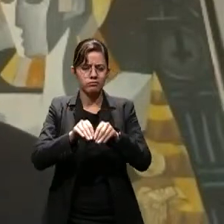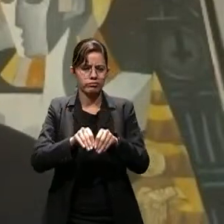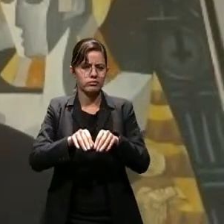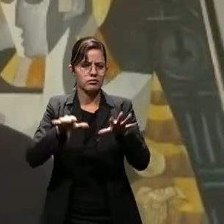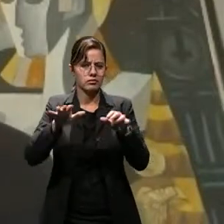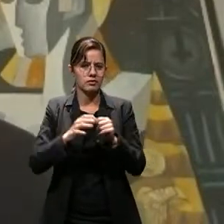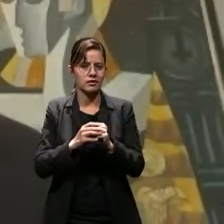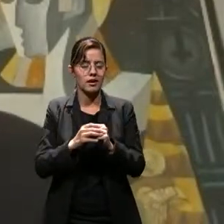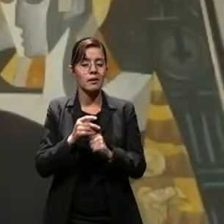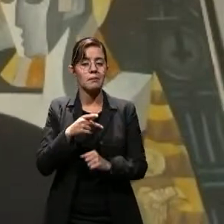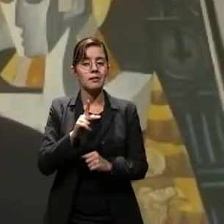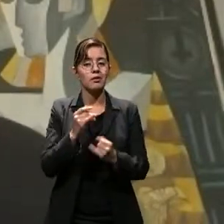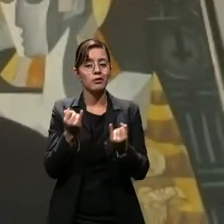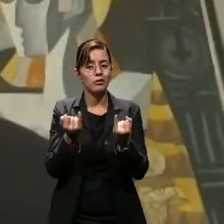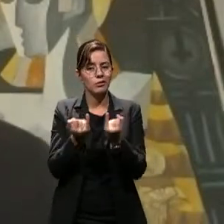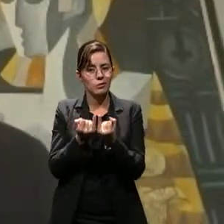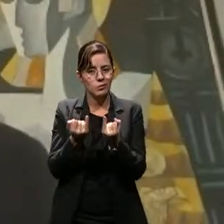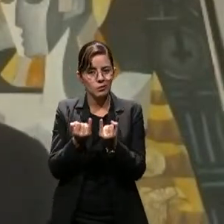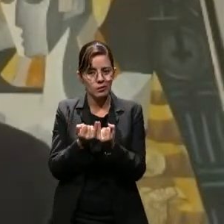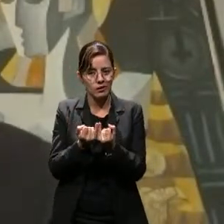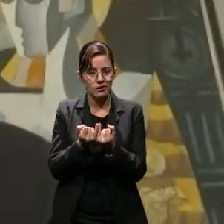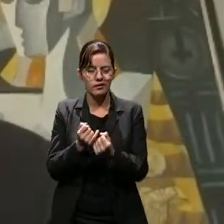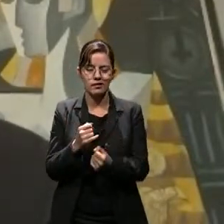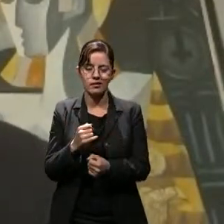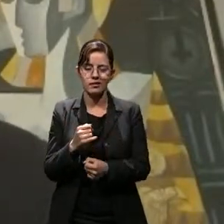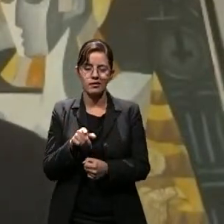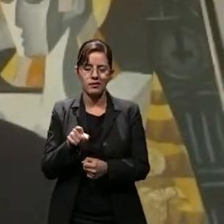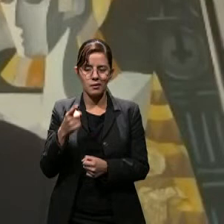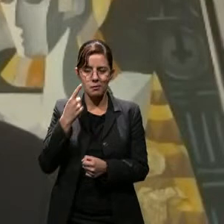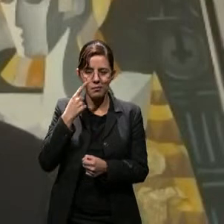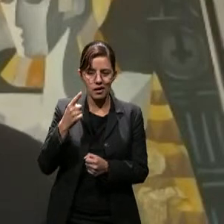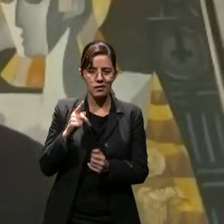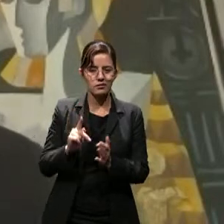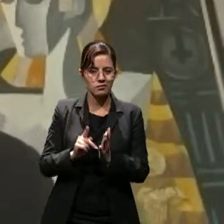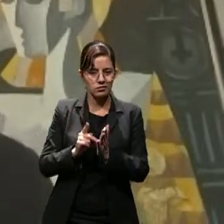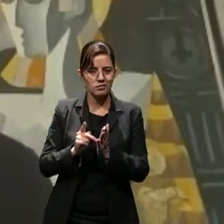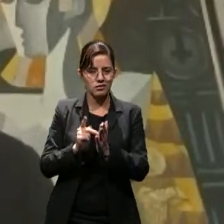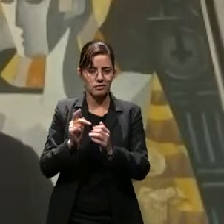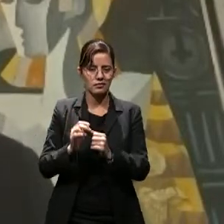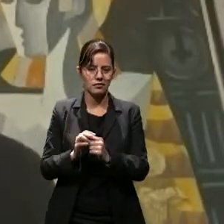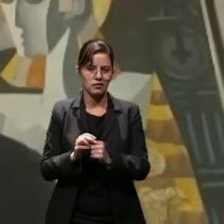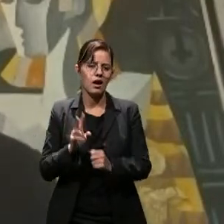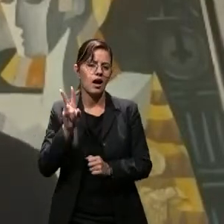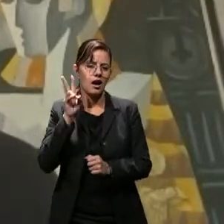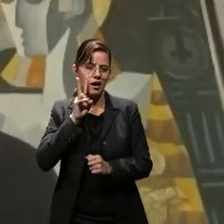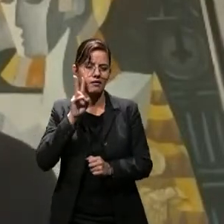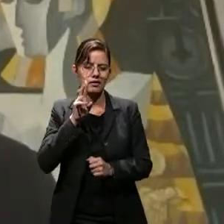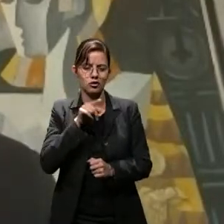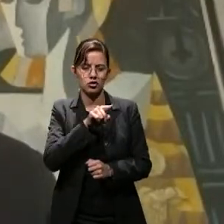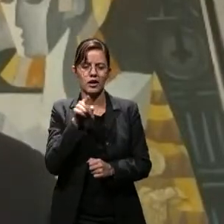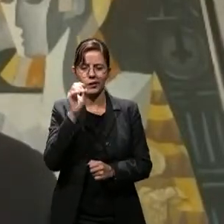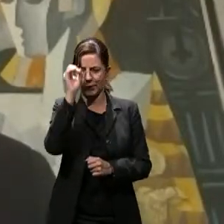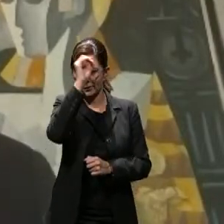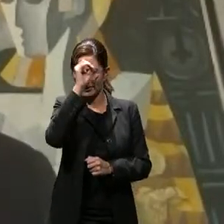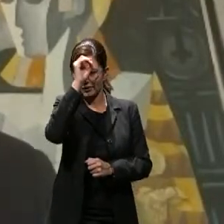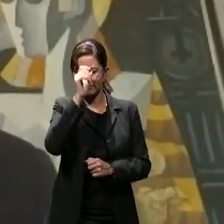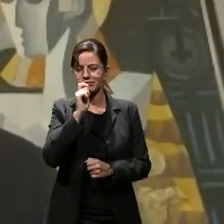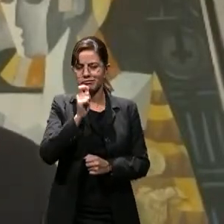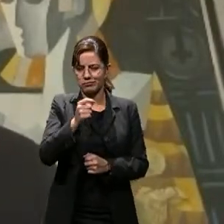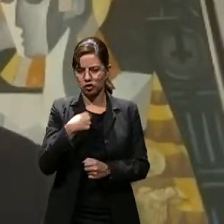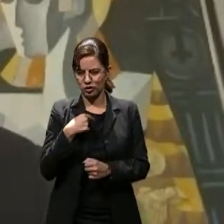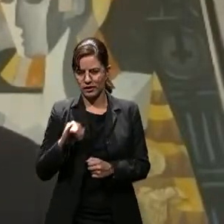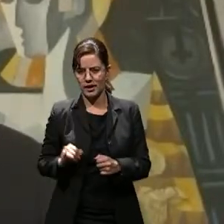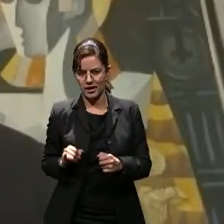value. But there is also a tendency, and I would like to know what the other panelists think about